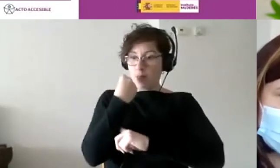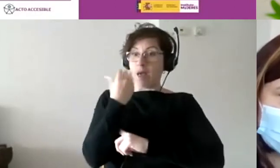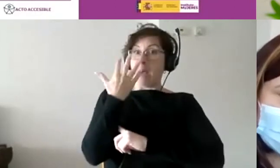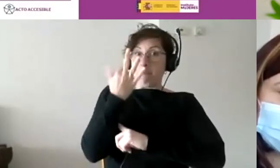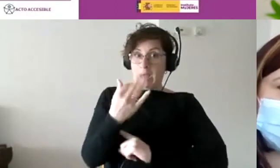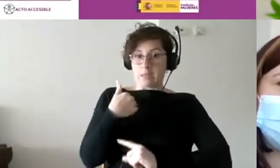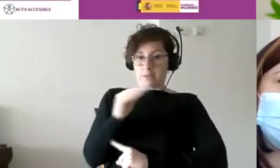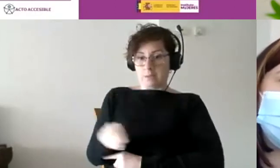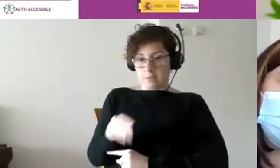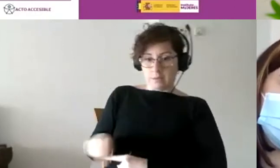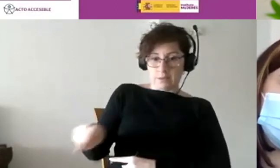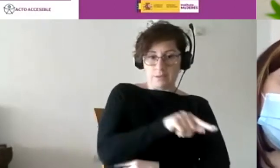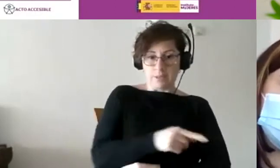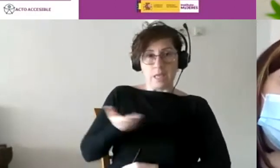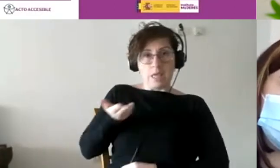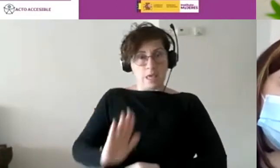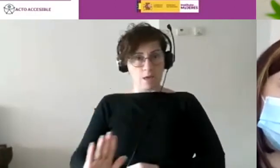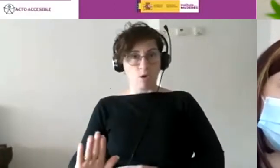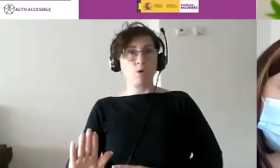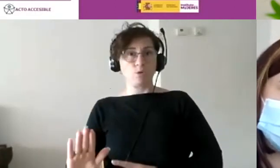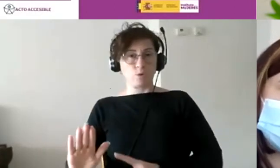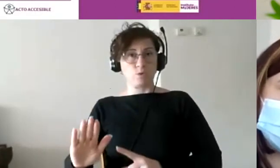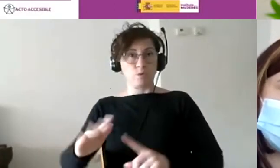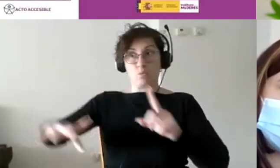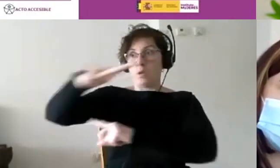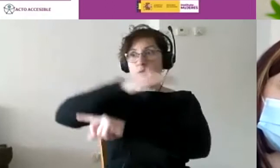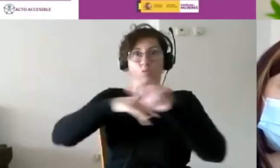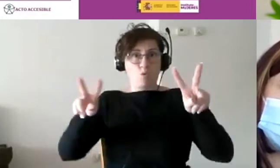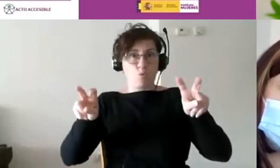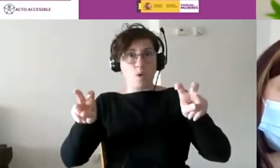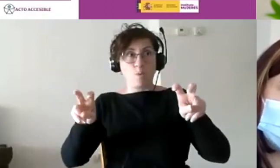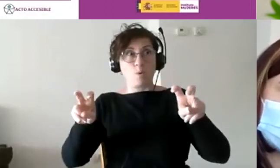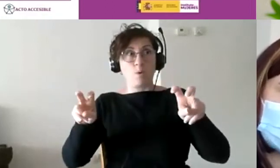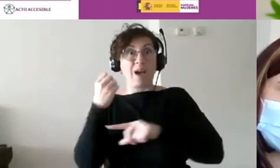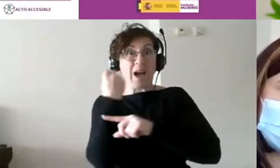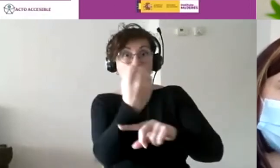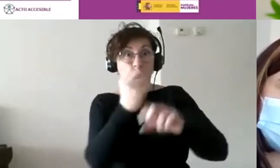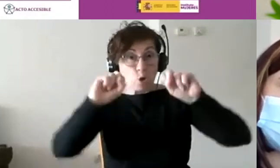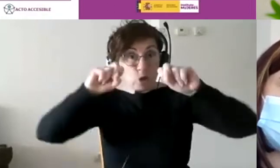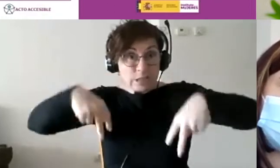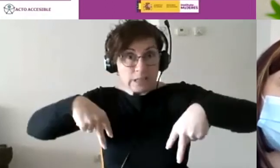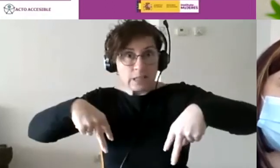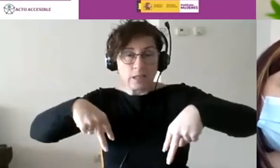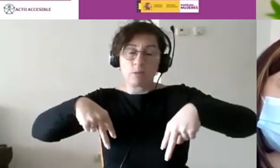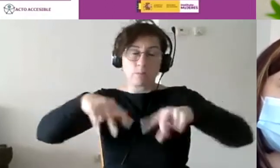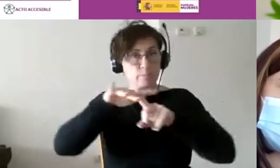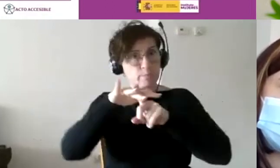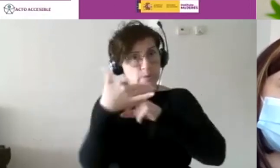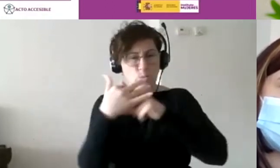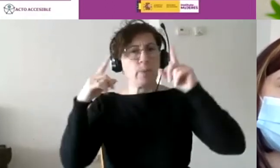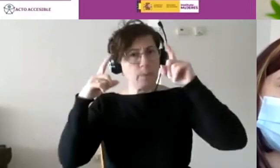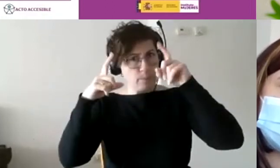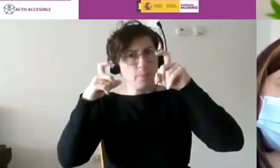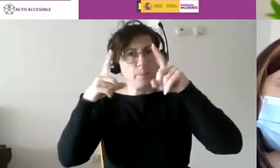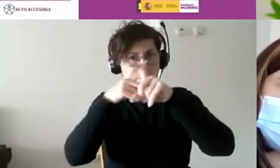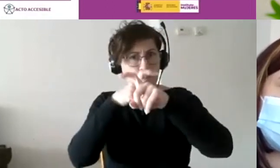doesn't have such support, and the situation becomes more complicated for her and more difficult in this